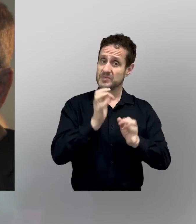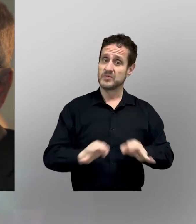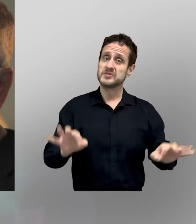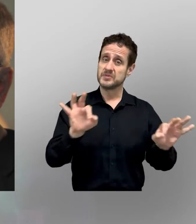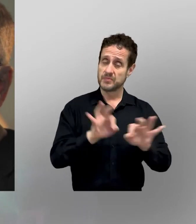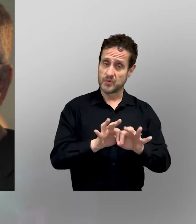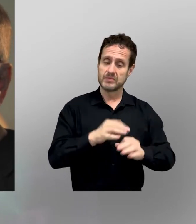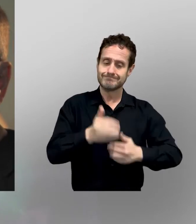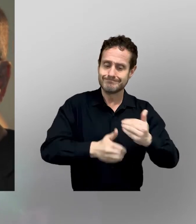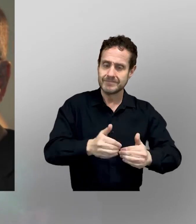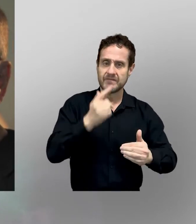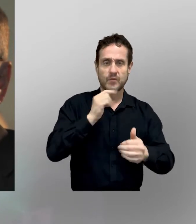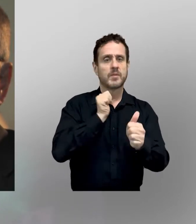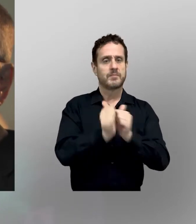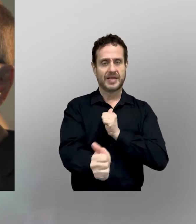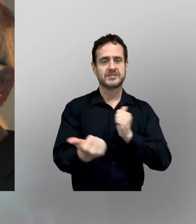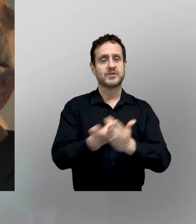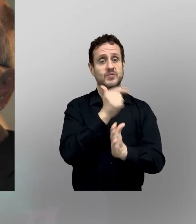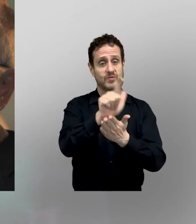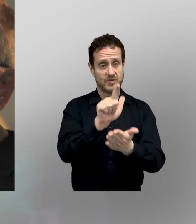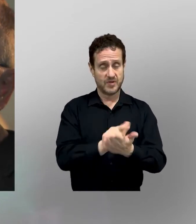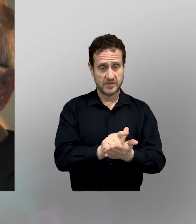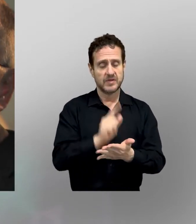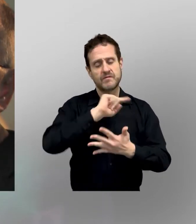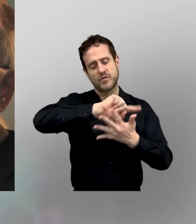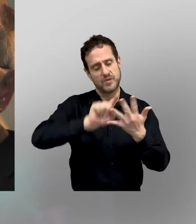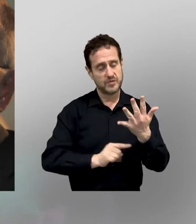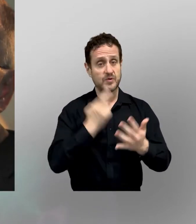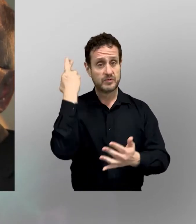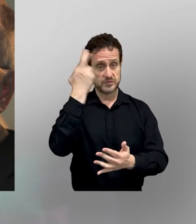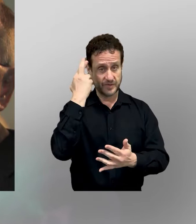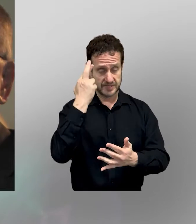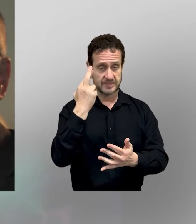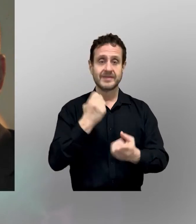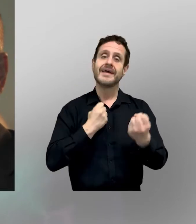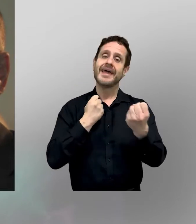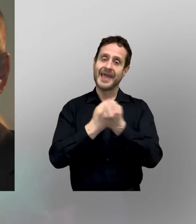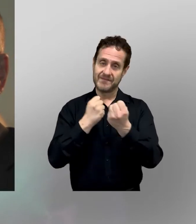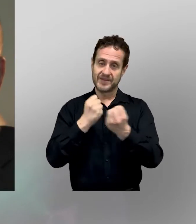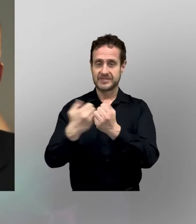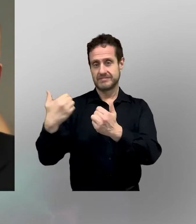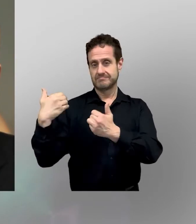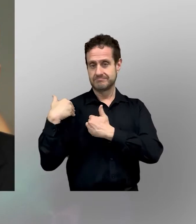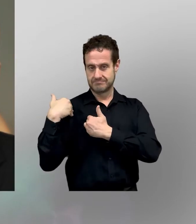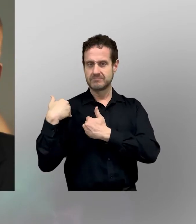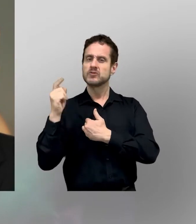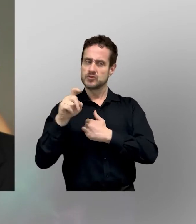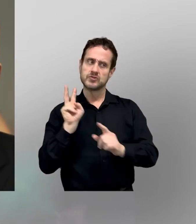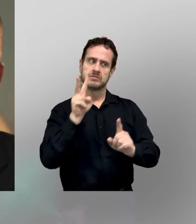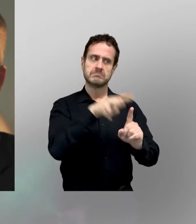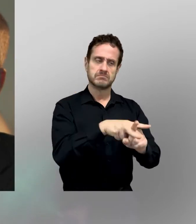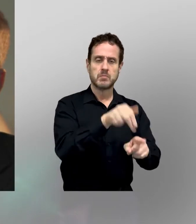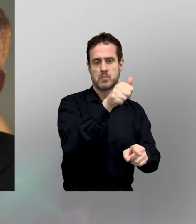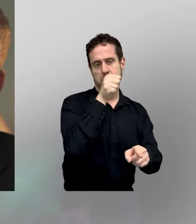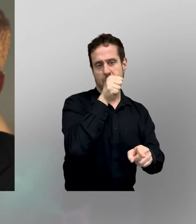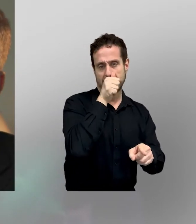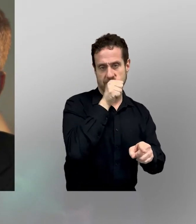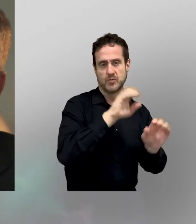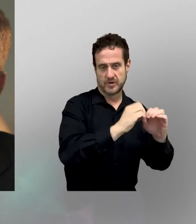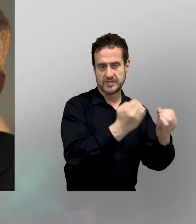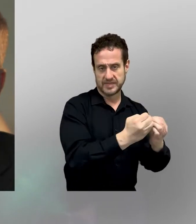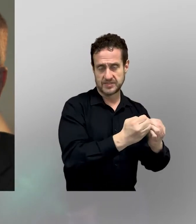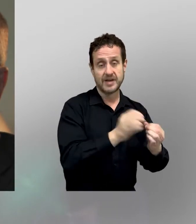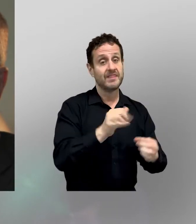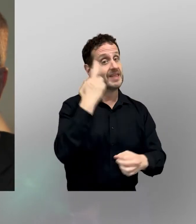community is the most important way to get it passed. So for all those reasons, the advocacy belongs in the